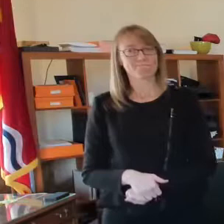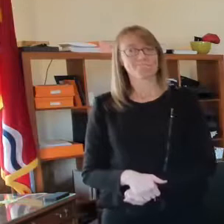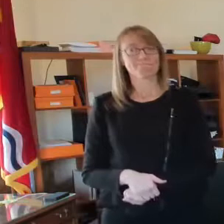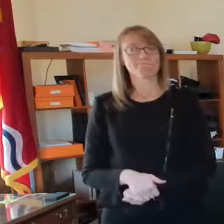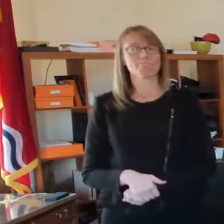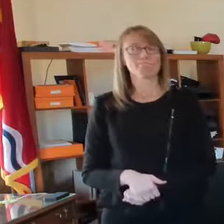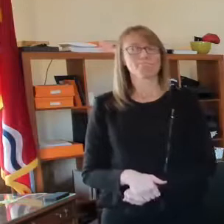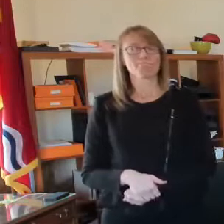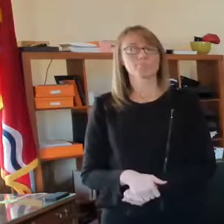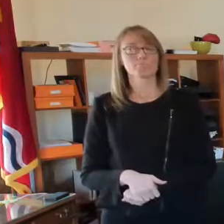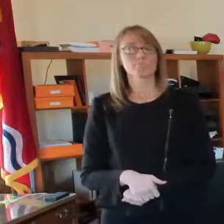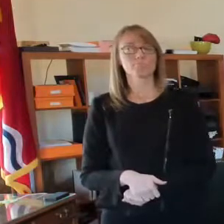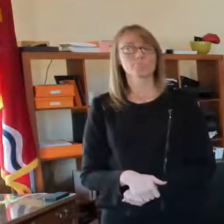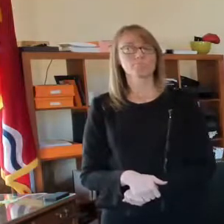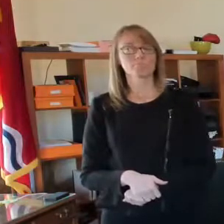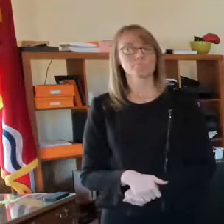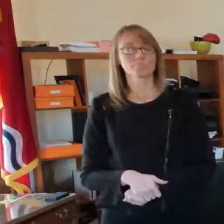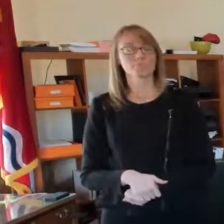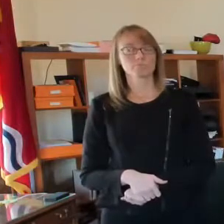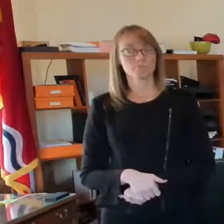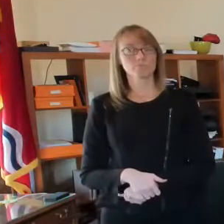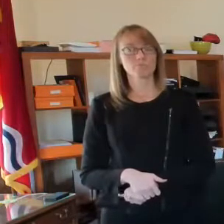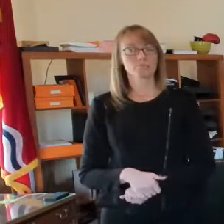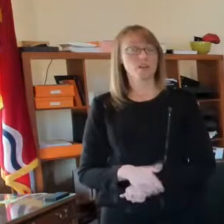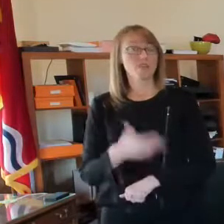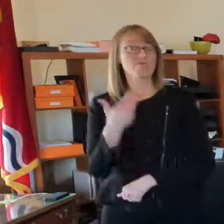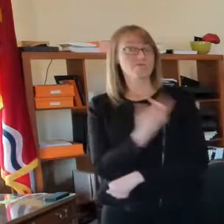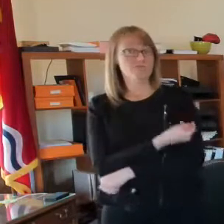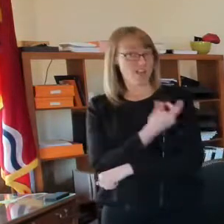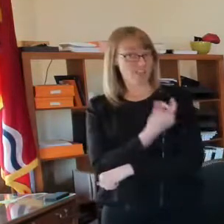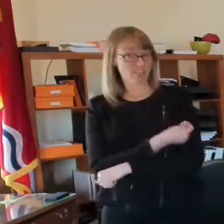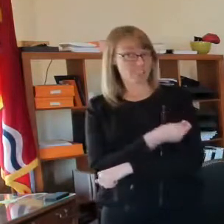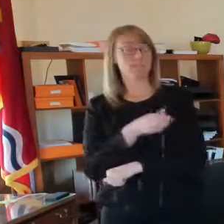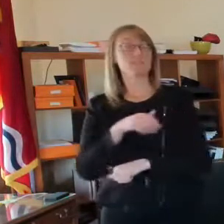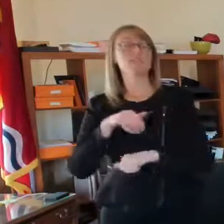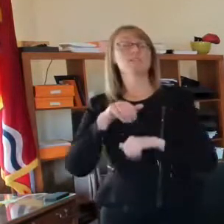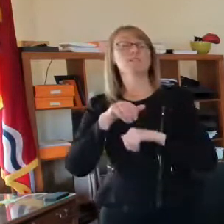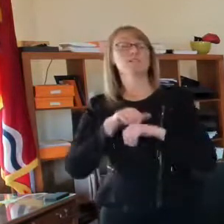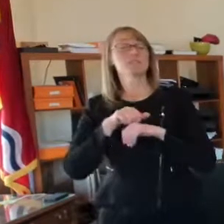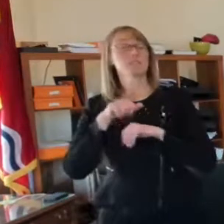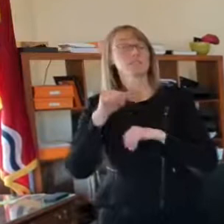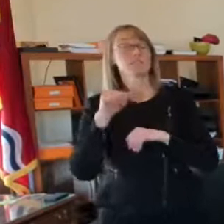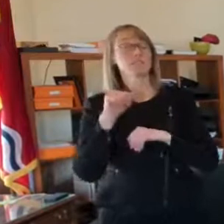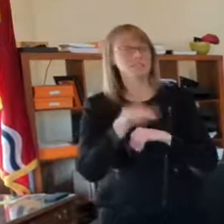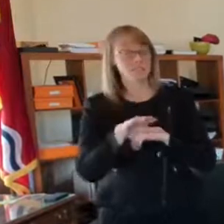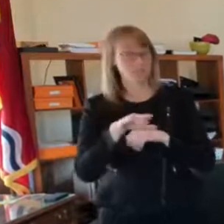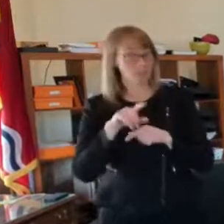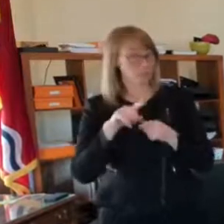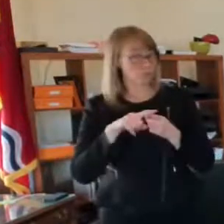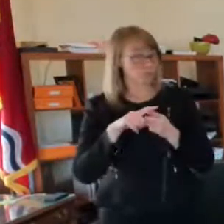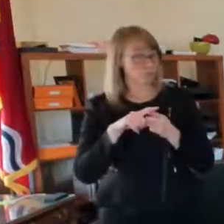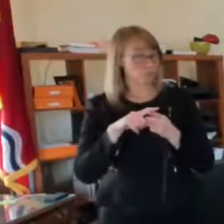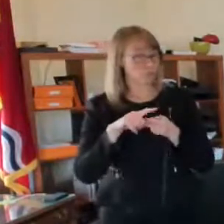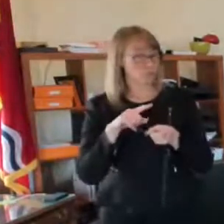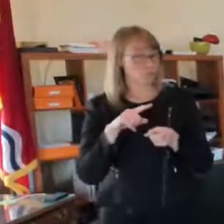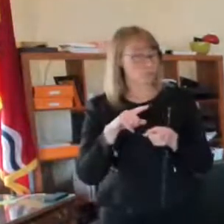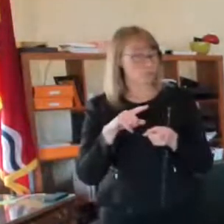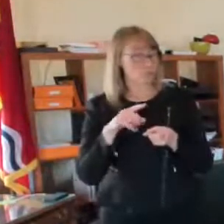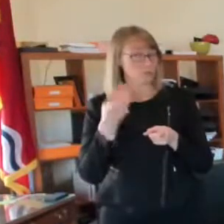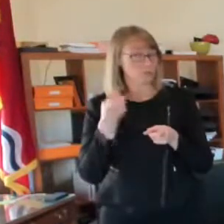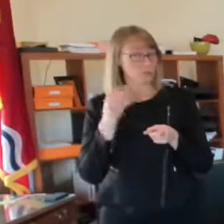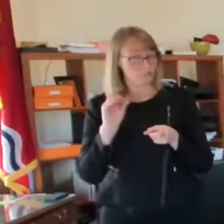of Missouri, there were, this information about 2 days old, 51,000 of